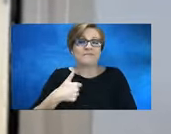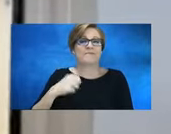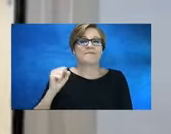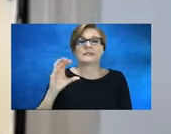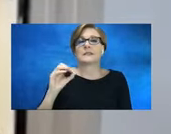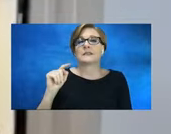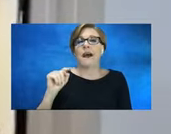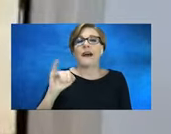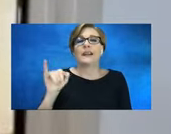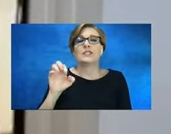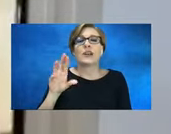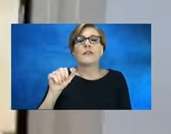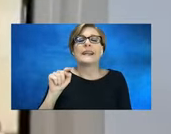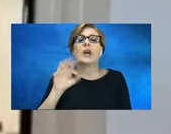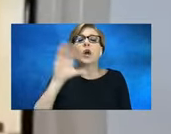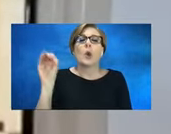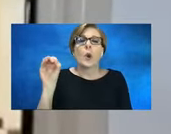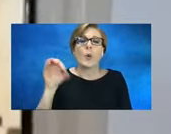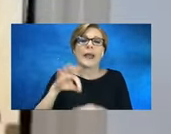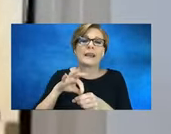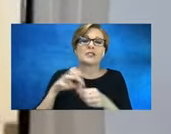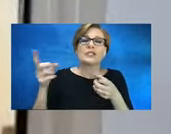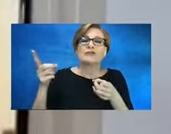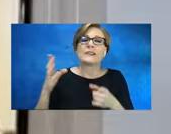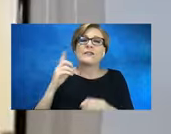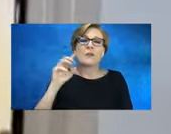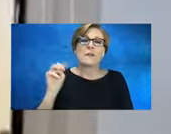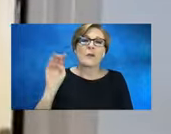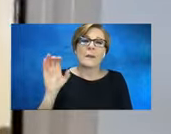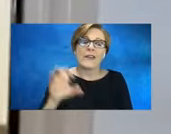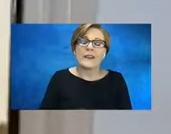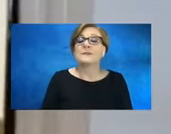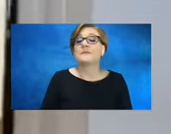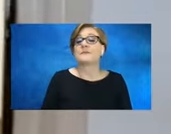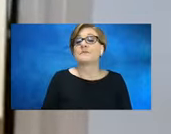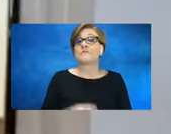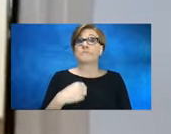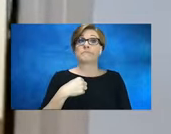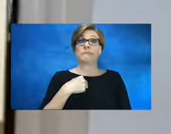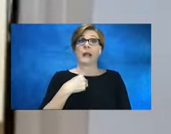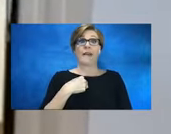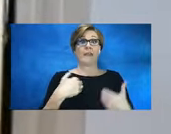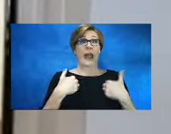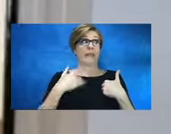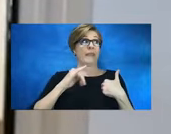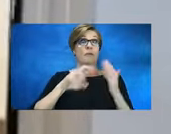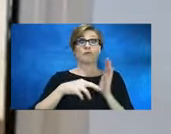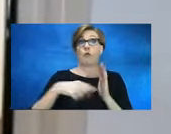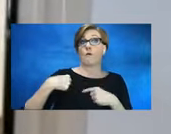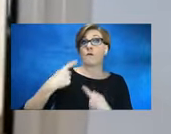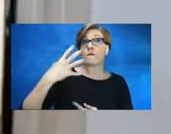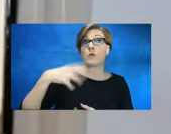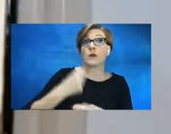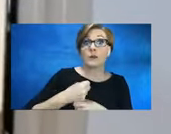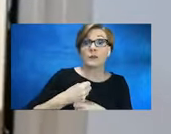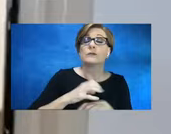Jarrett, one of the co-elections directors for Maricopa County. I've served in this capacity for about 4 years now.